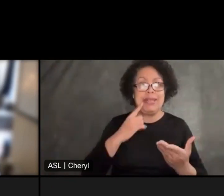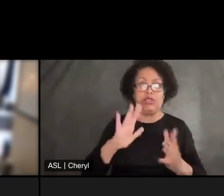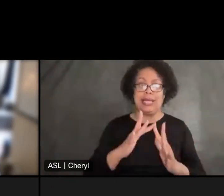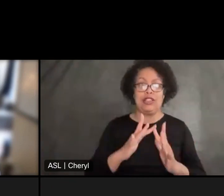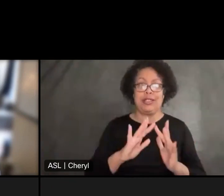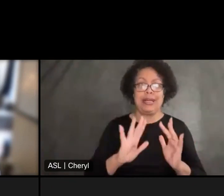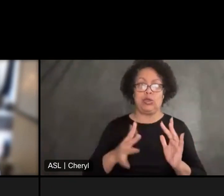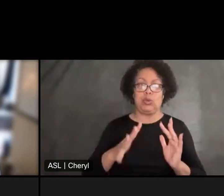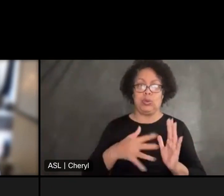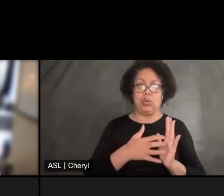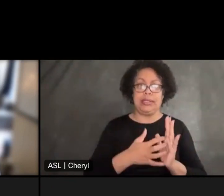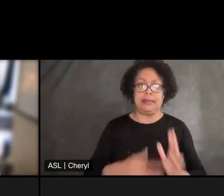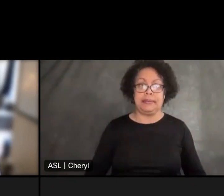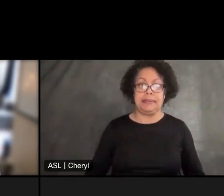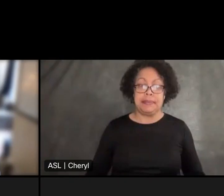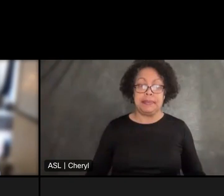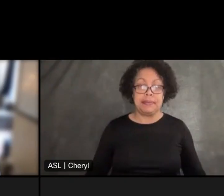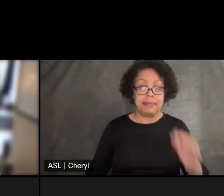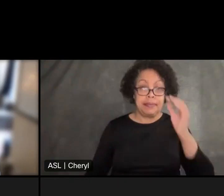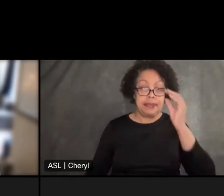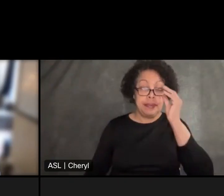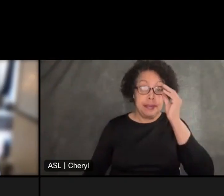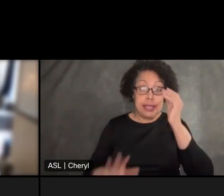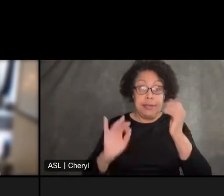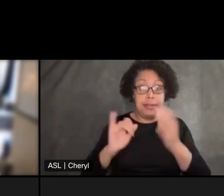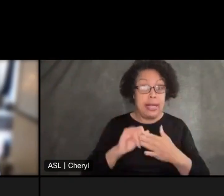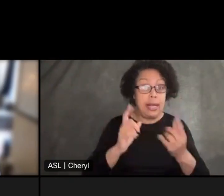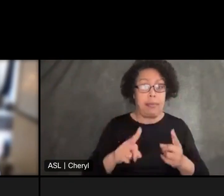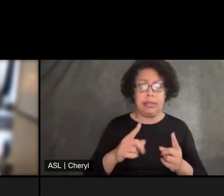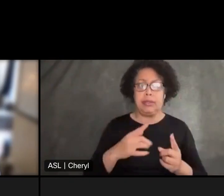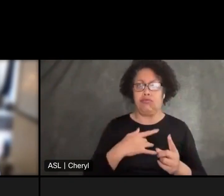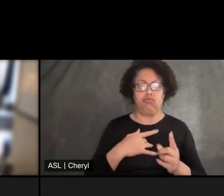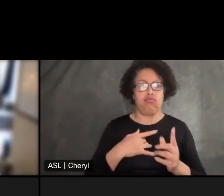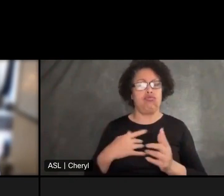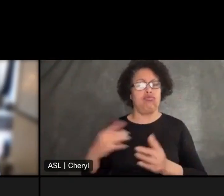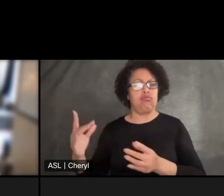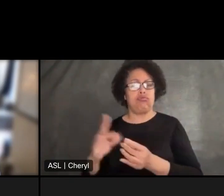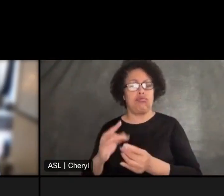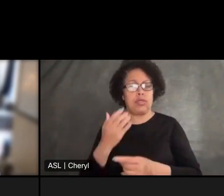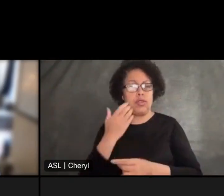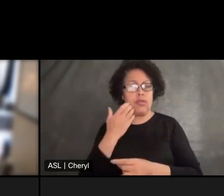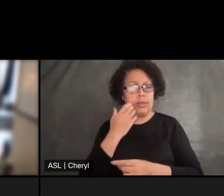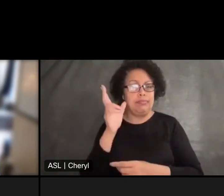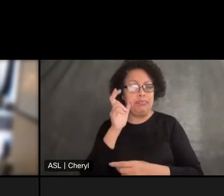connection. If this happens to you, feel free to call in for better audio